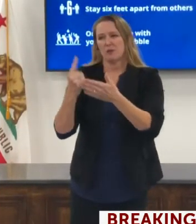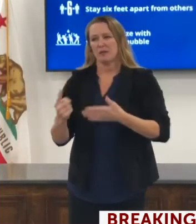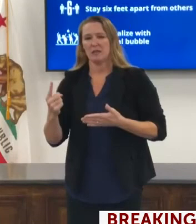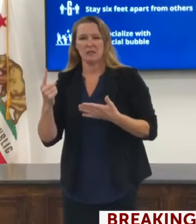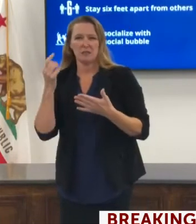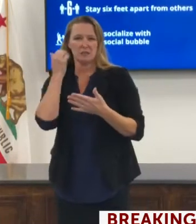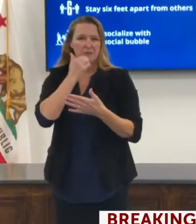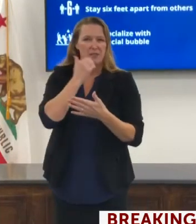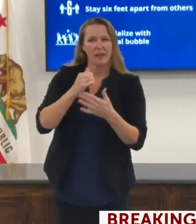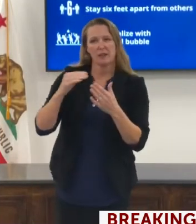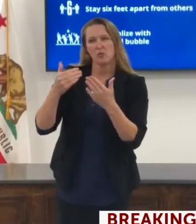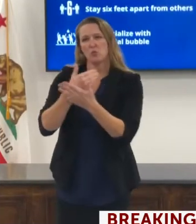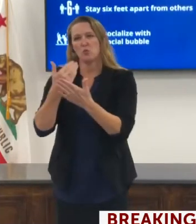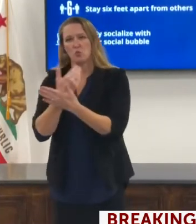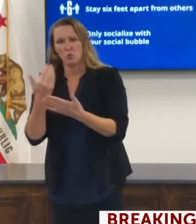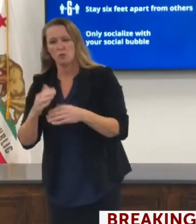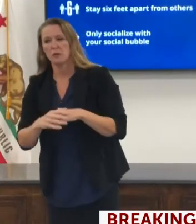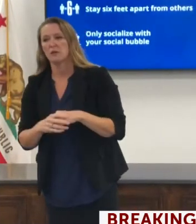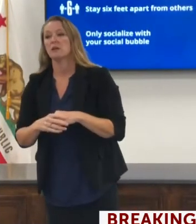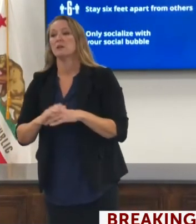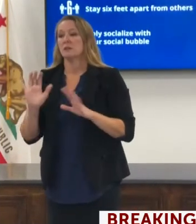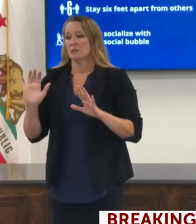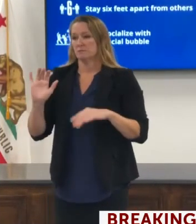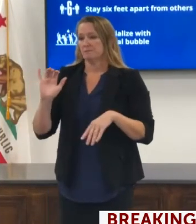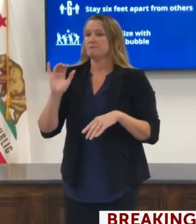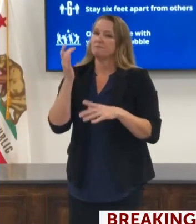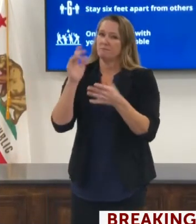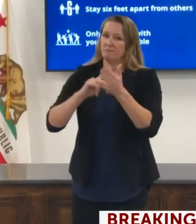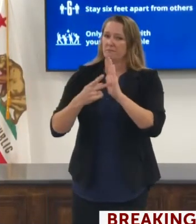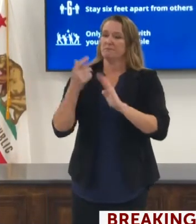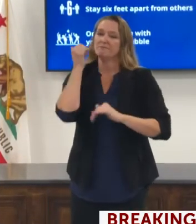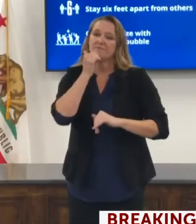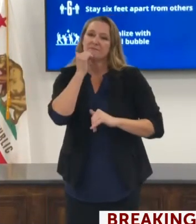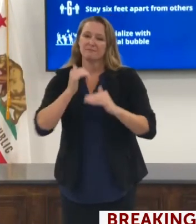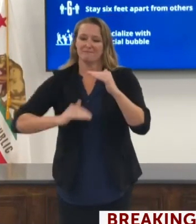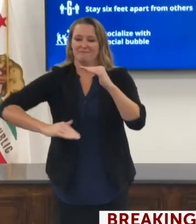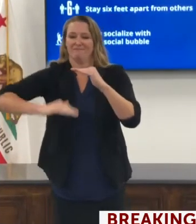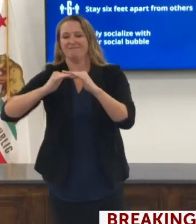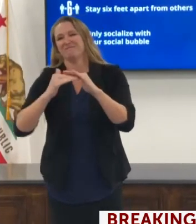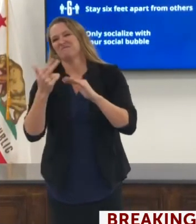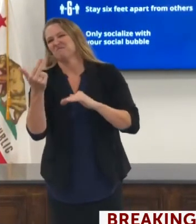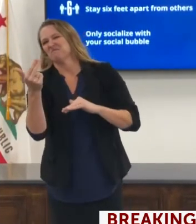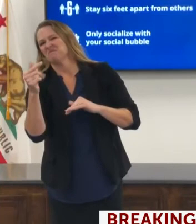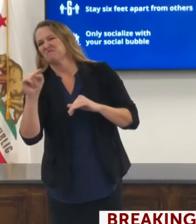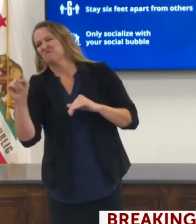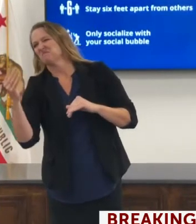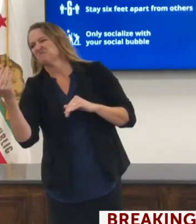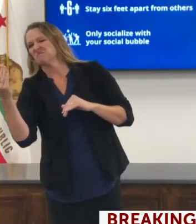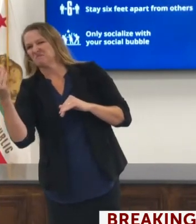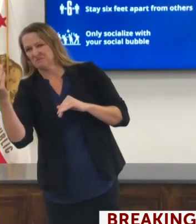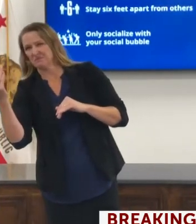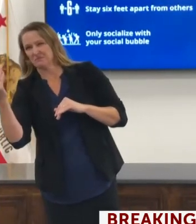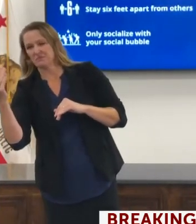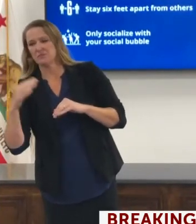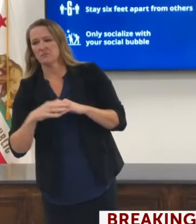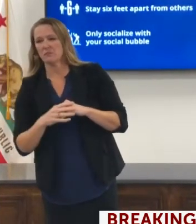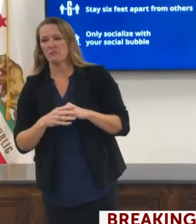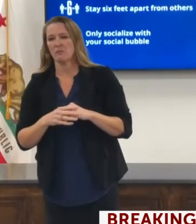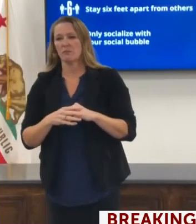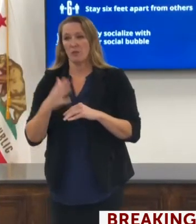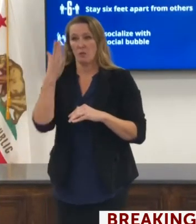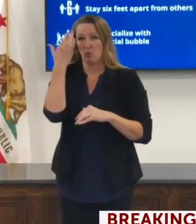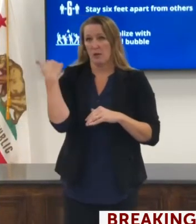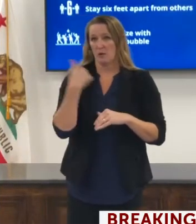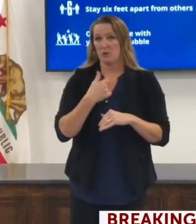orange? 13 to 14 cases on average per day. And the reason we have successfully stayed